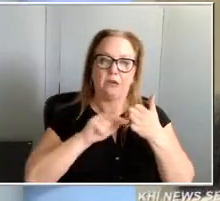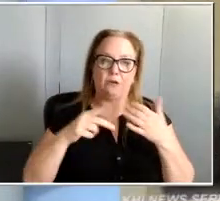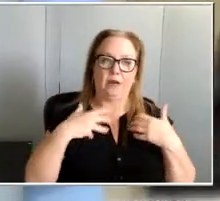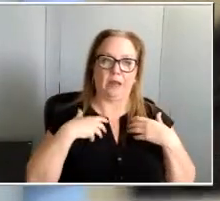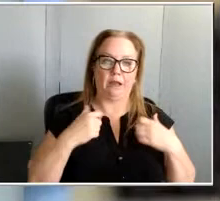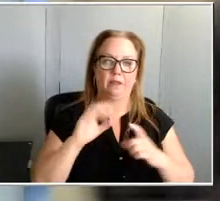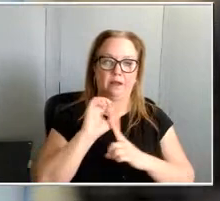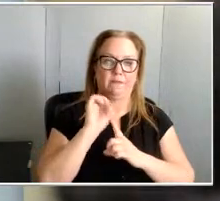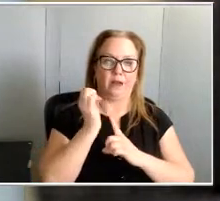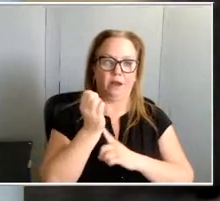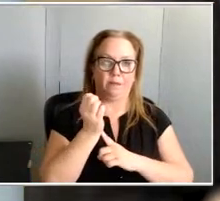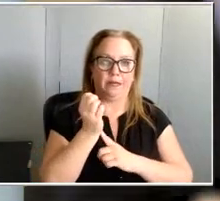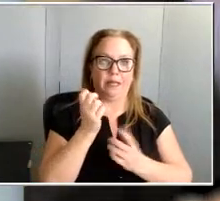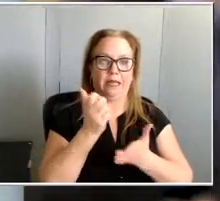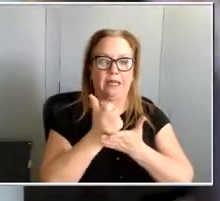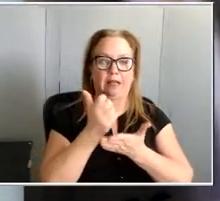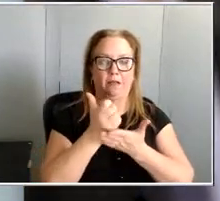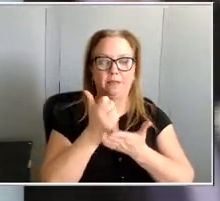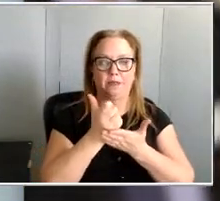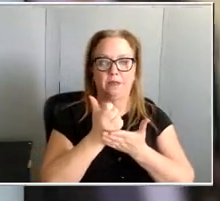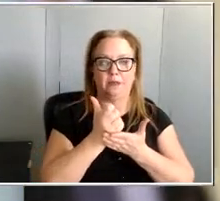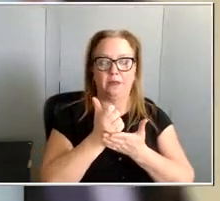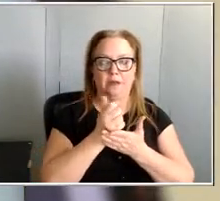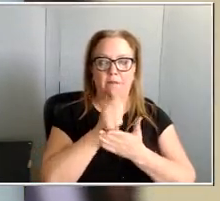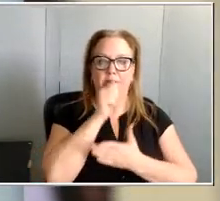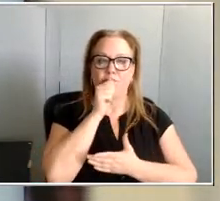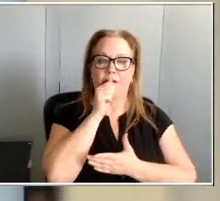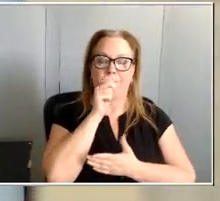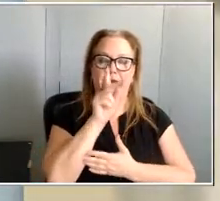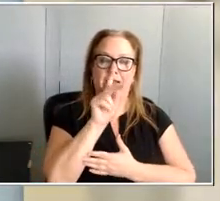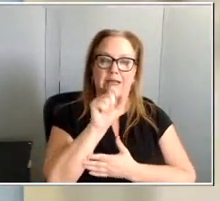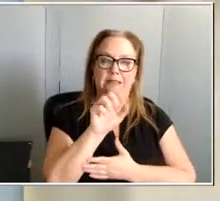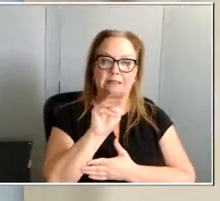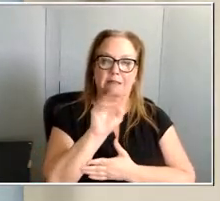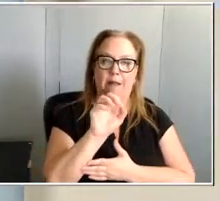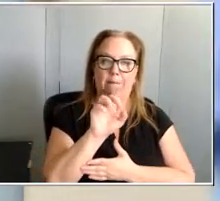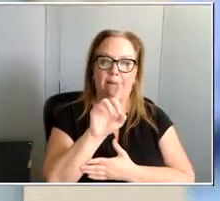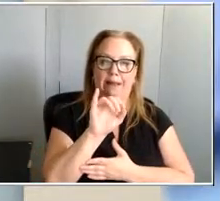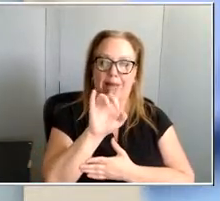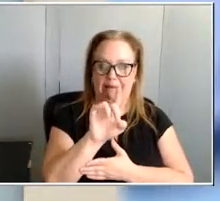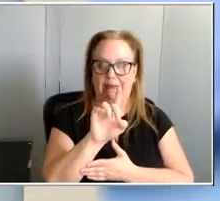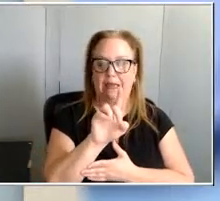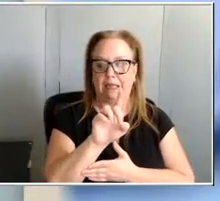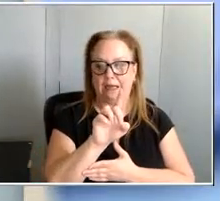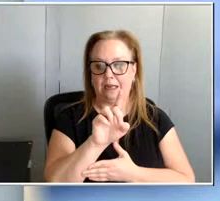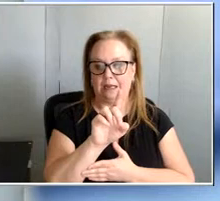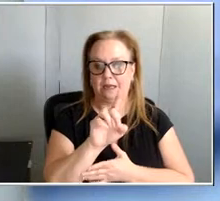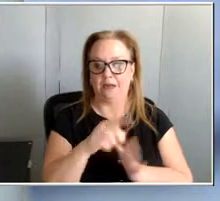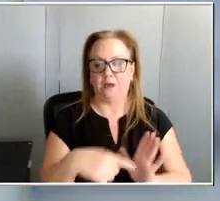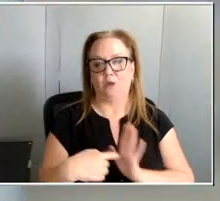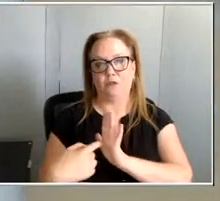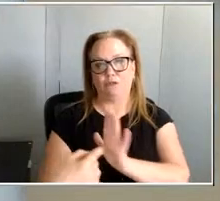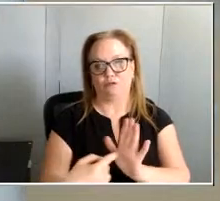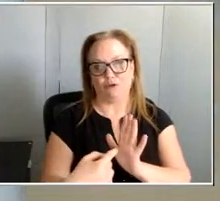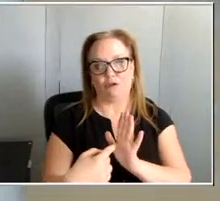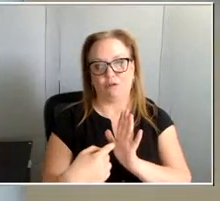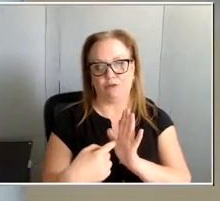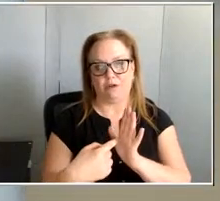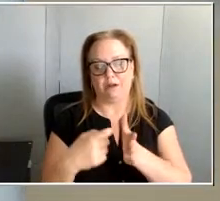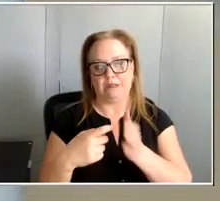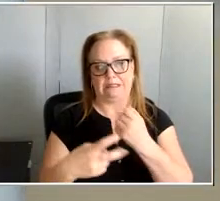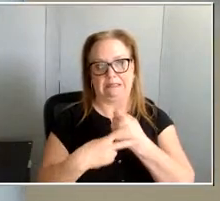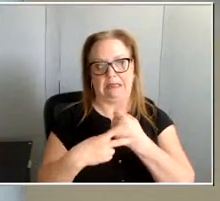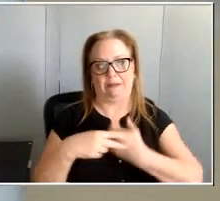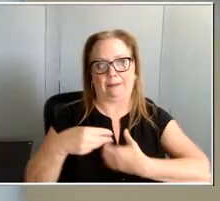Environment. He helped to privatize Kansas Medicaid, which has shown to be a cost saver, but